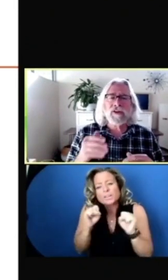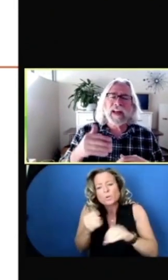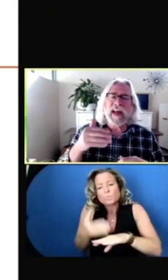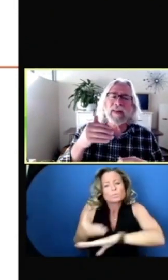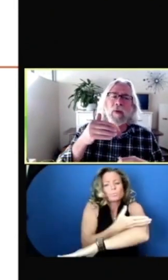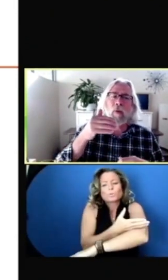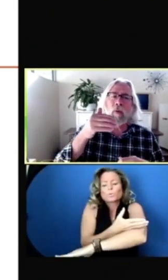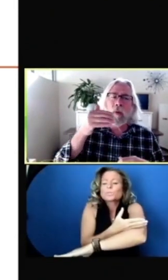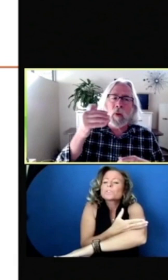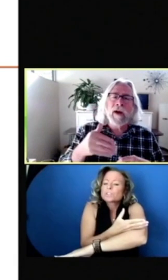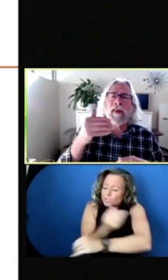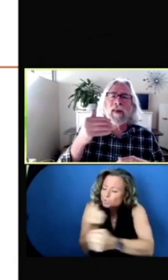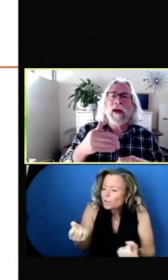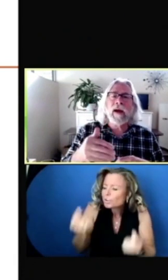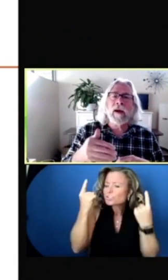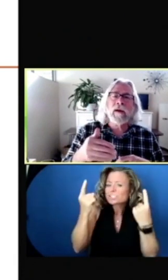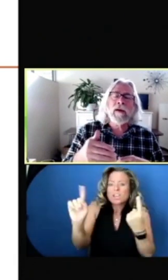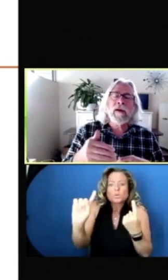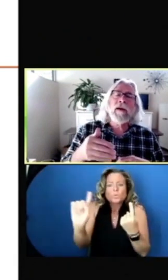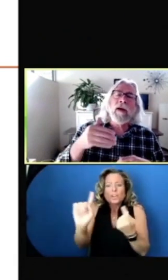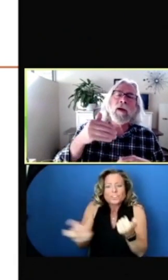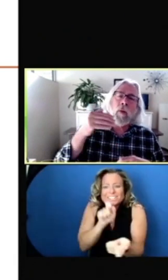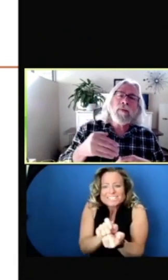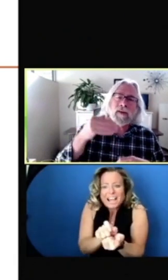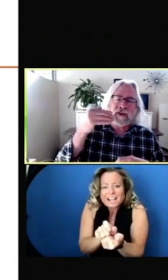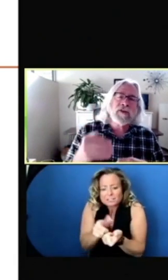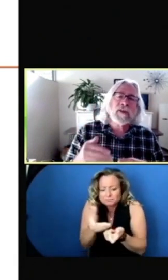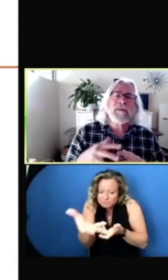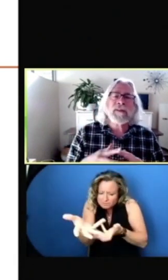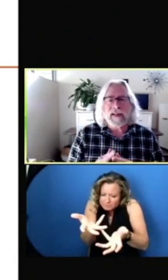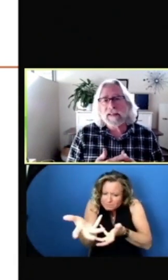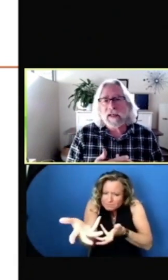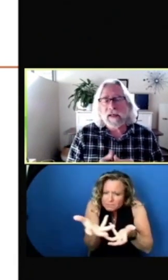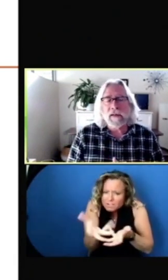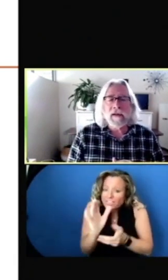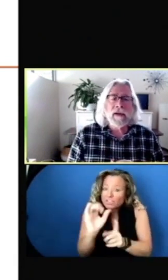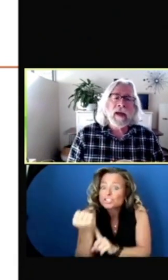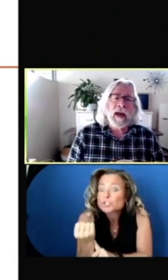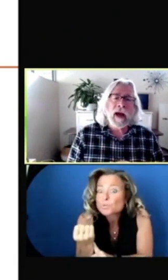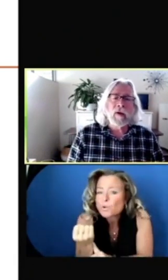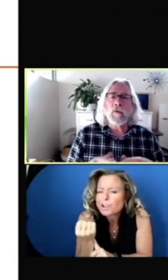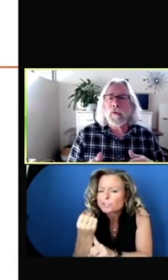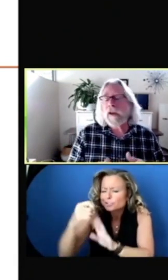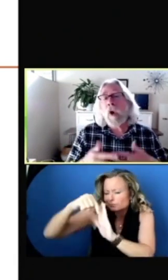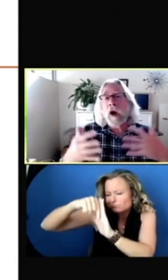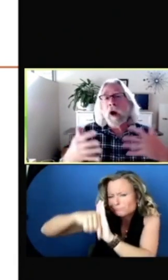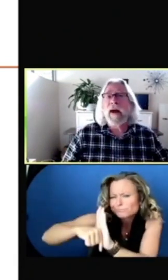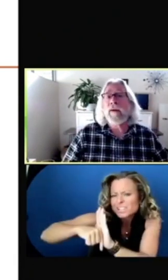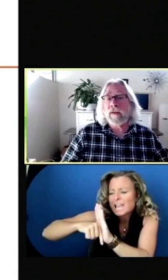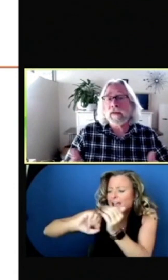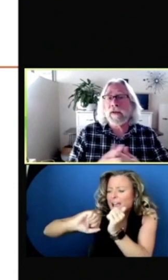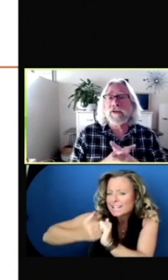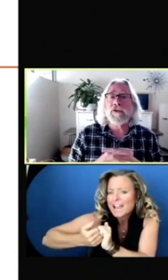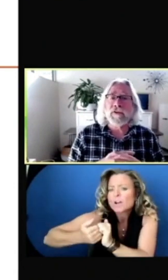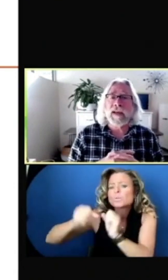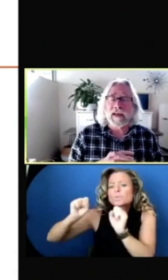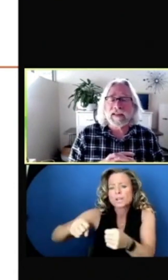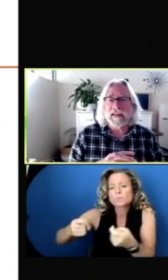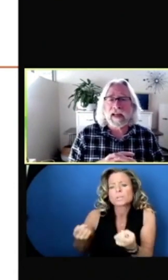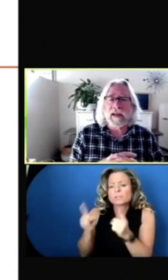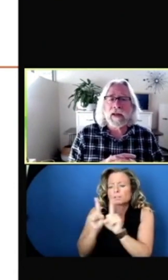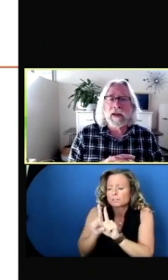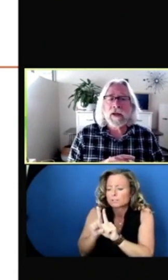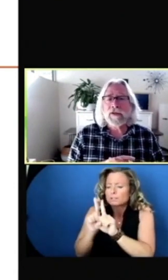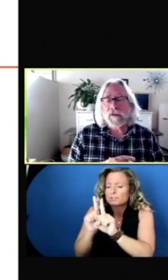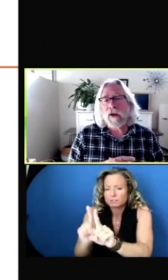to understand where they are, what their circumstances are, and how can we walk a mile in their shoes, as